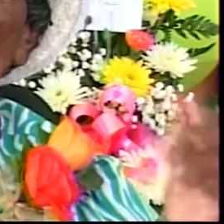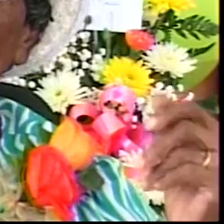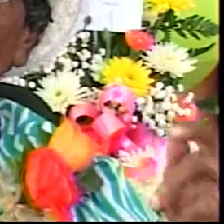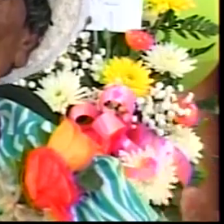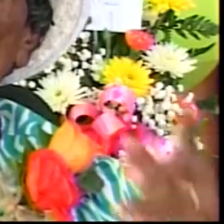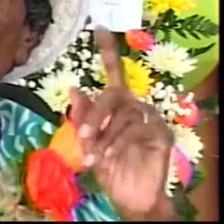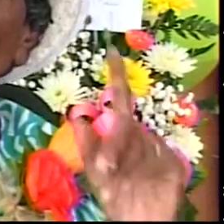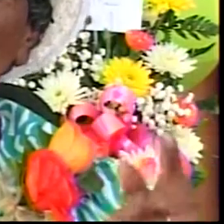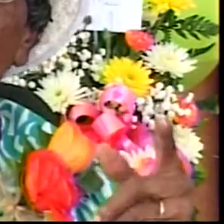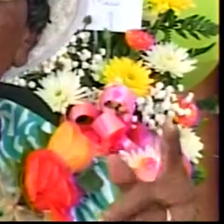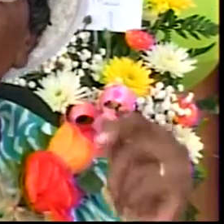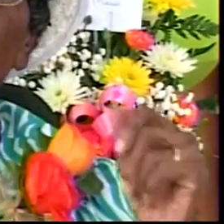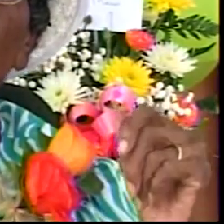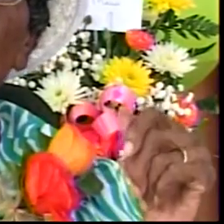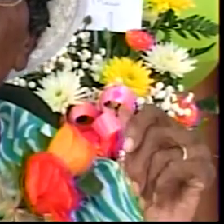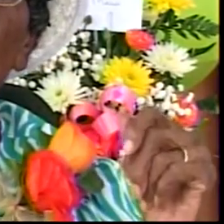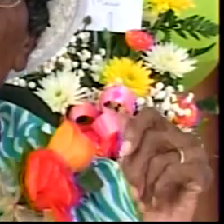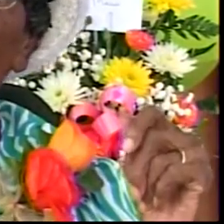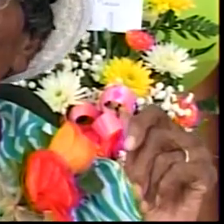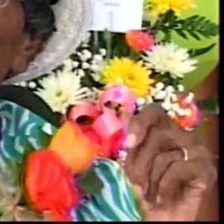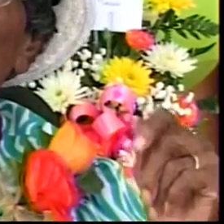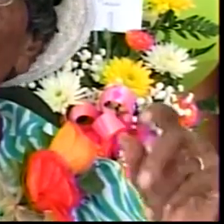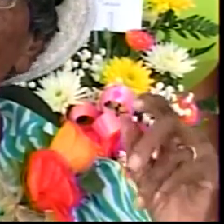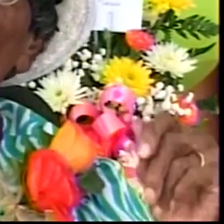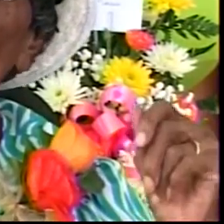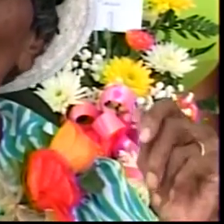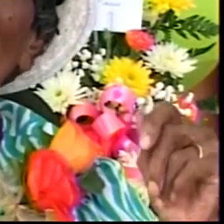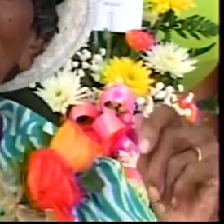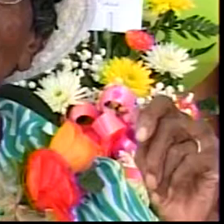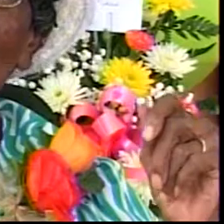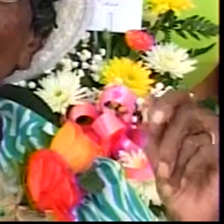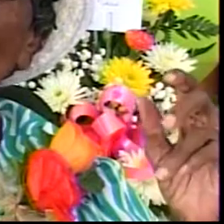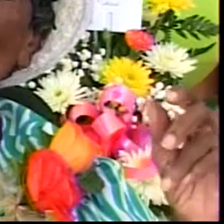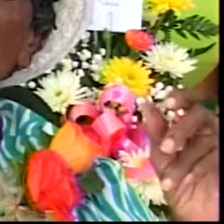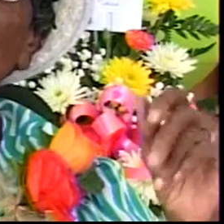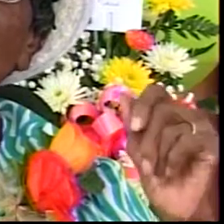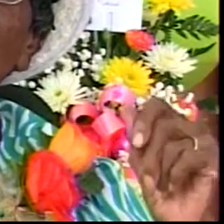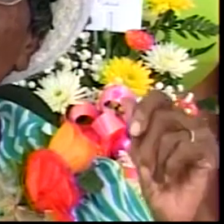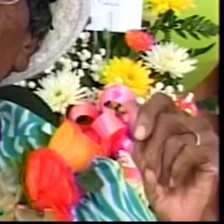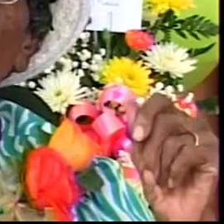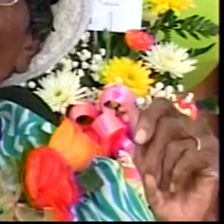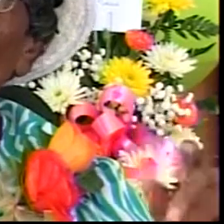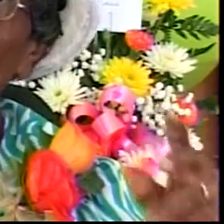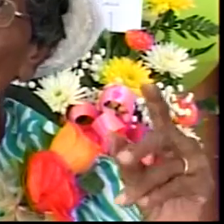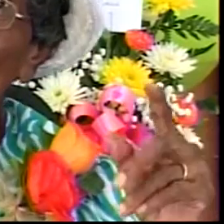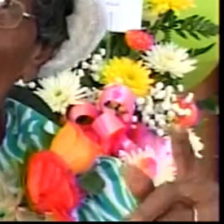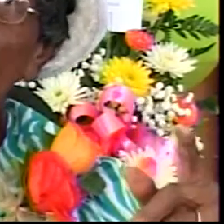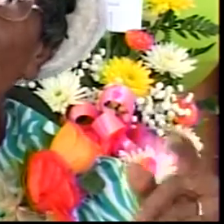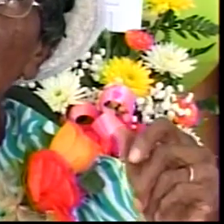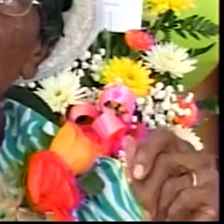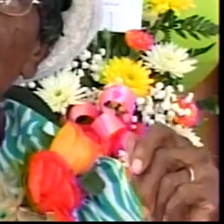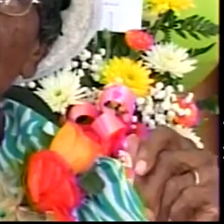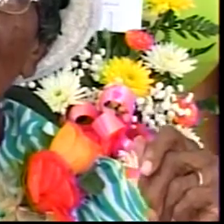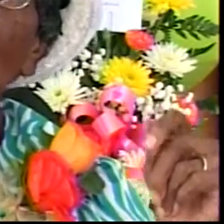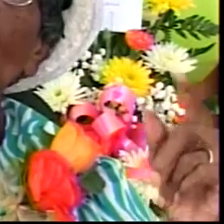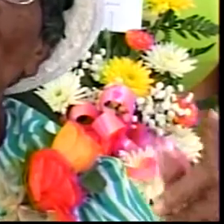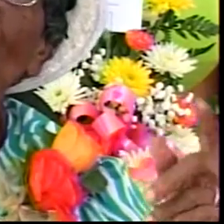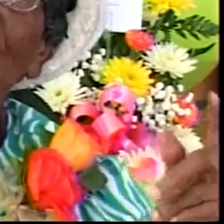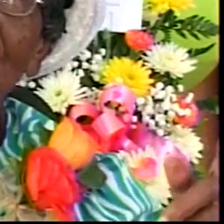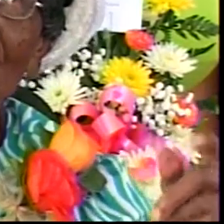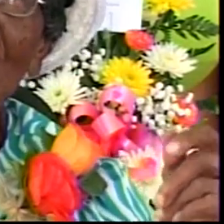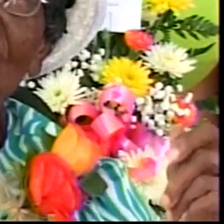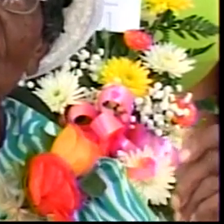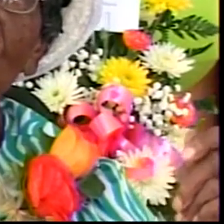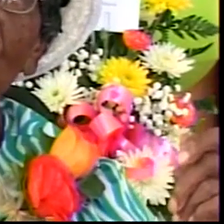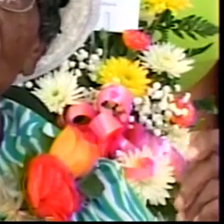want to work, but they want money. You know what? They're doing bad to get the money. But do good, and good